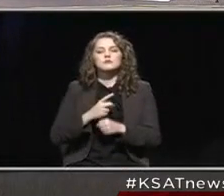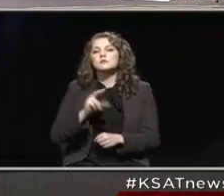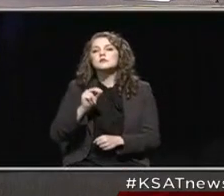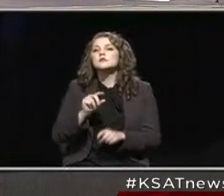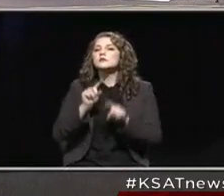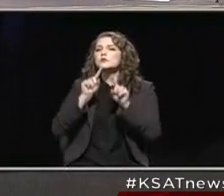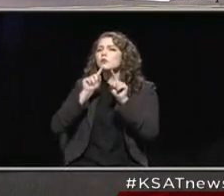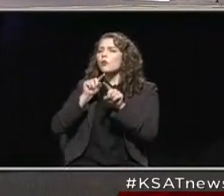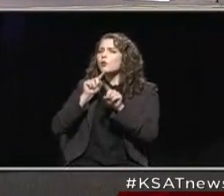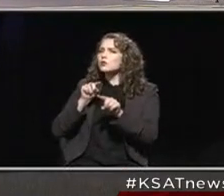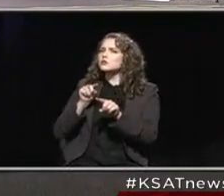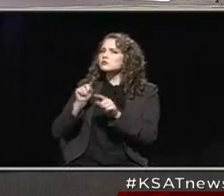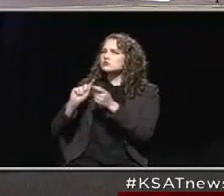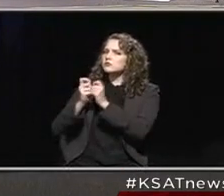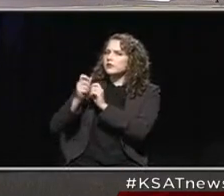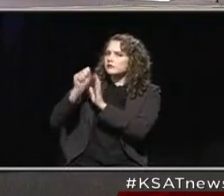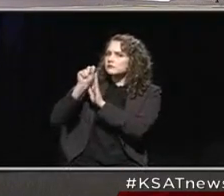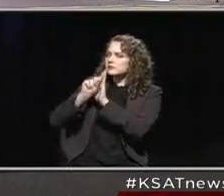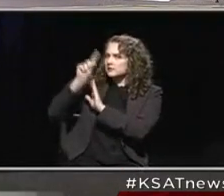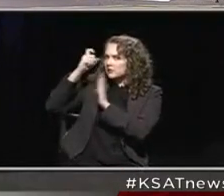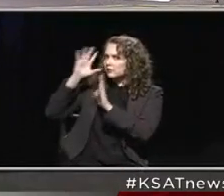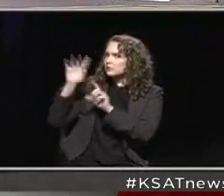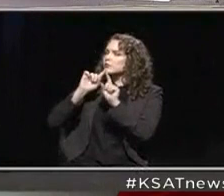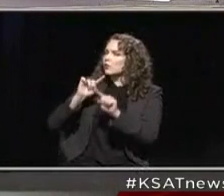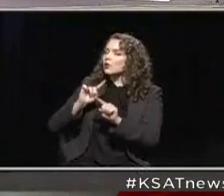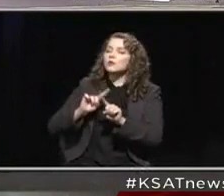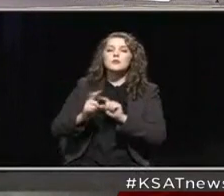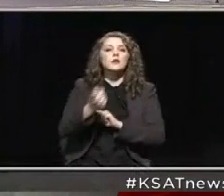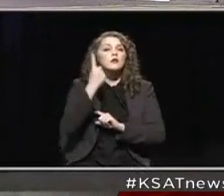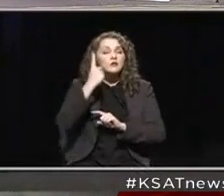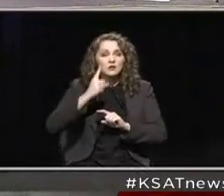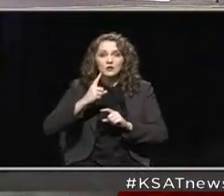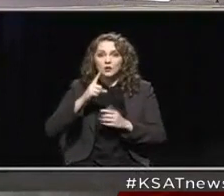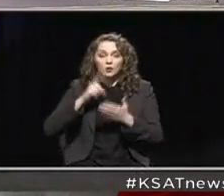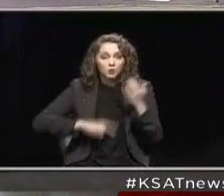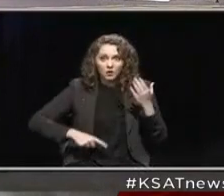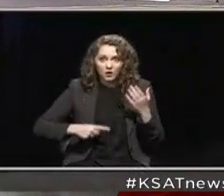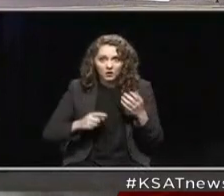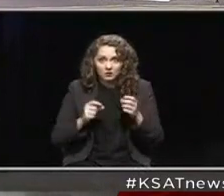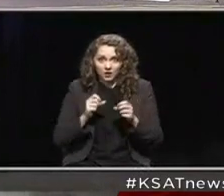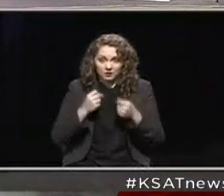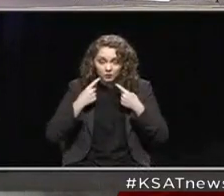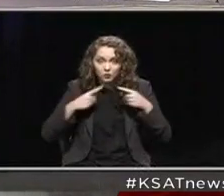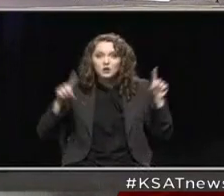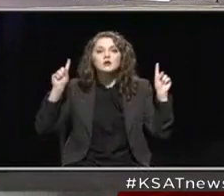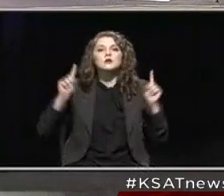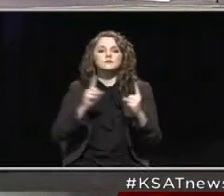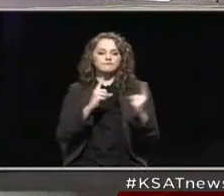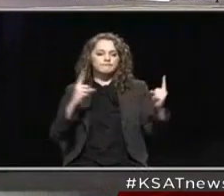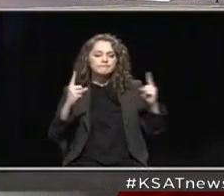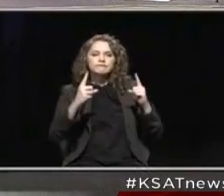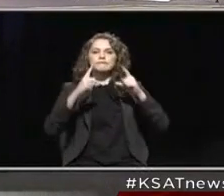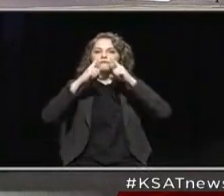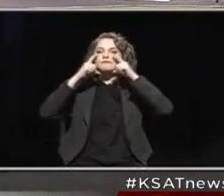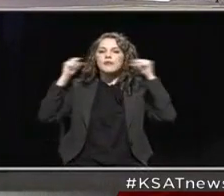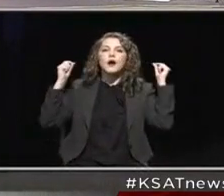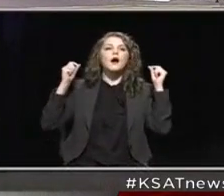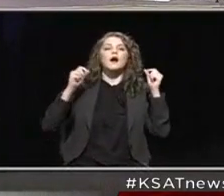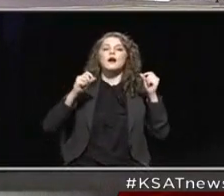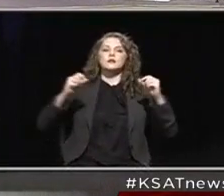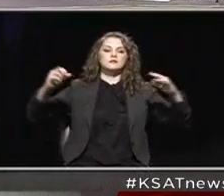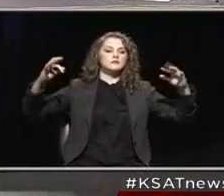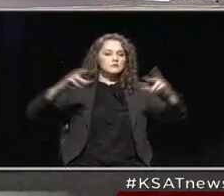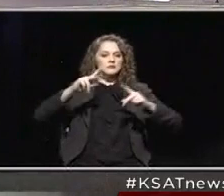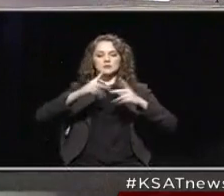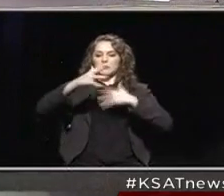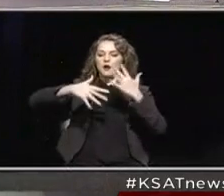change from the state, but what is working is social distancing, wearing masks, making sure that we're limiting public gatherings, the things that we've been doing as a